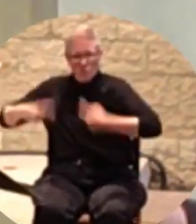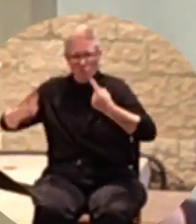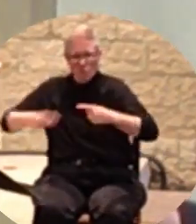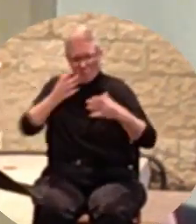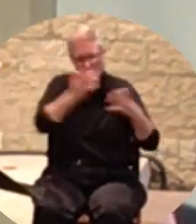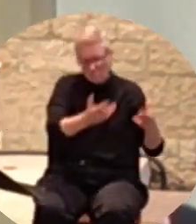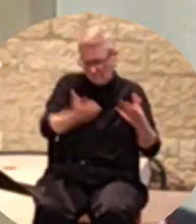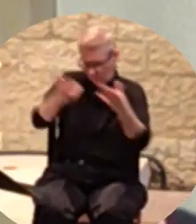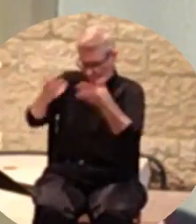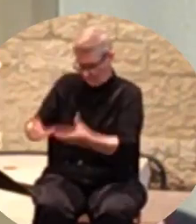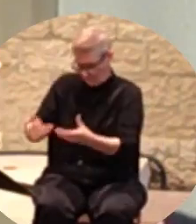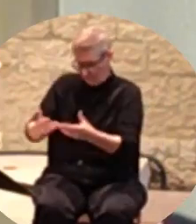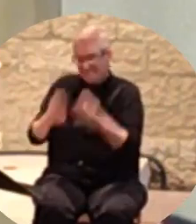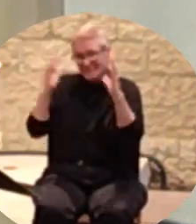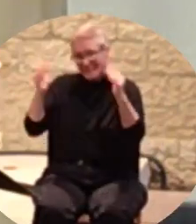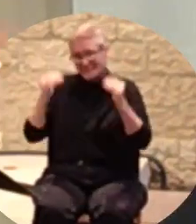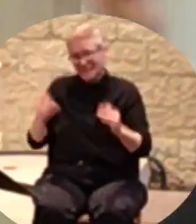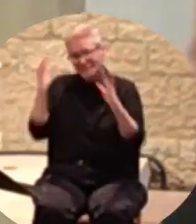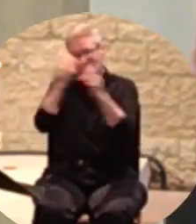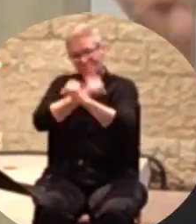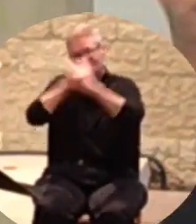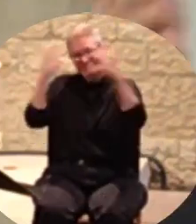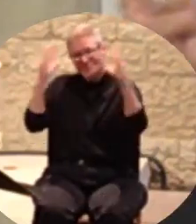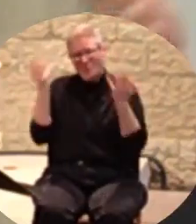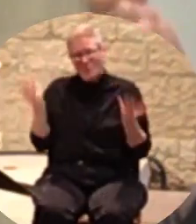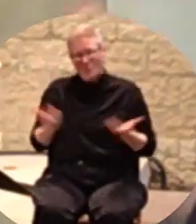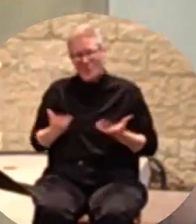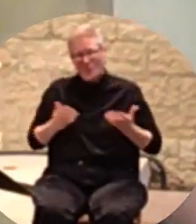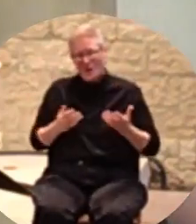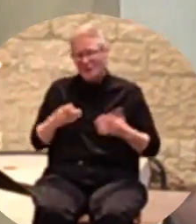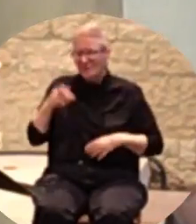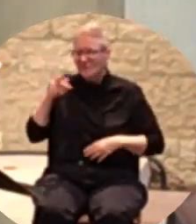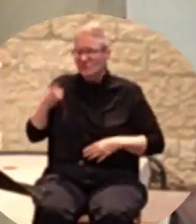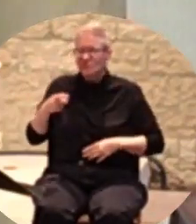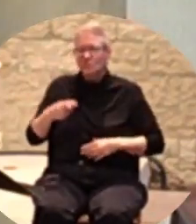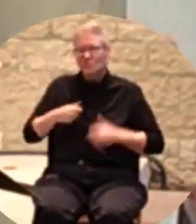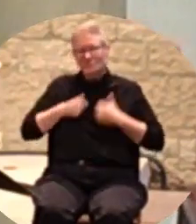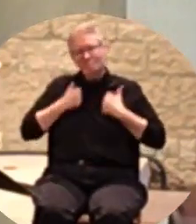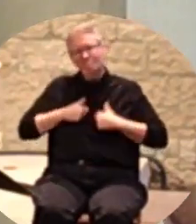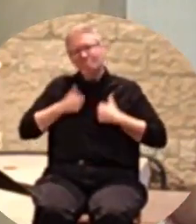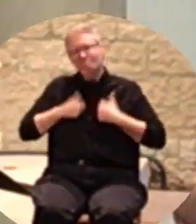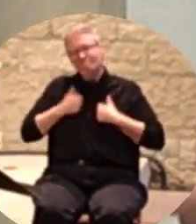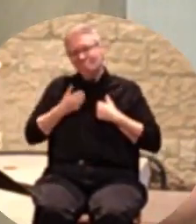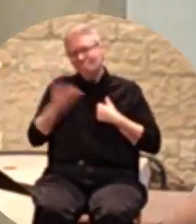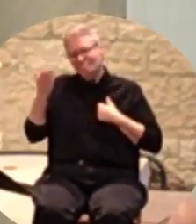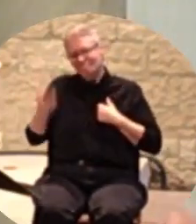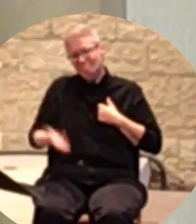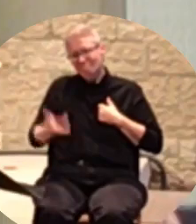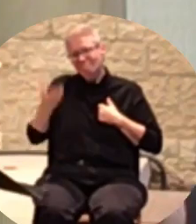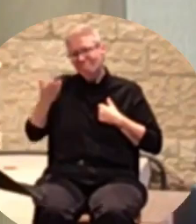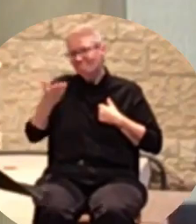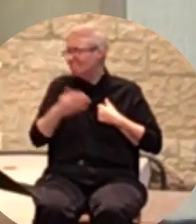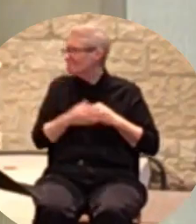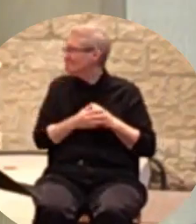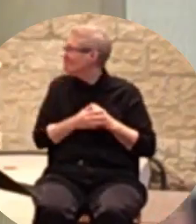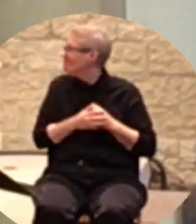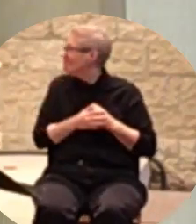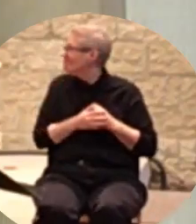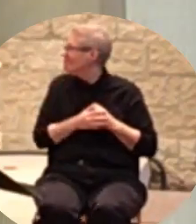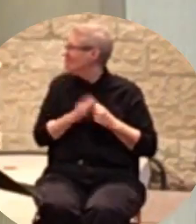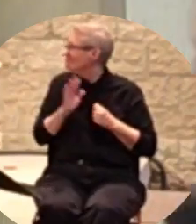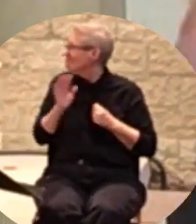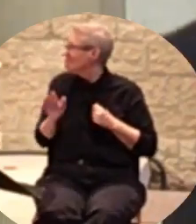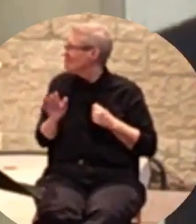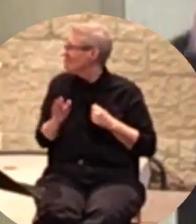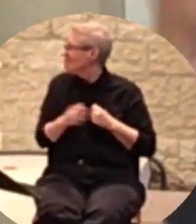scene is, my dear friends, she was giving him a bath. Showed him leaning his head here.